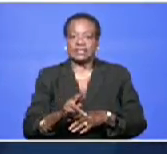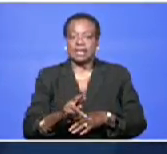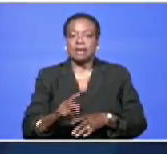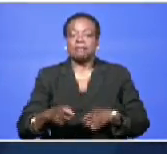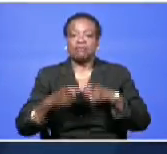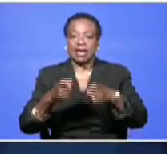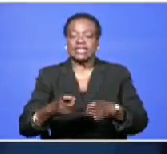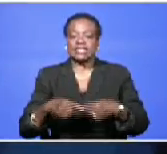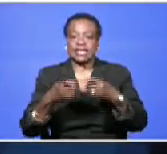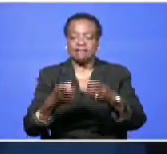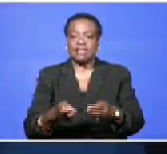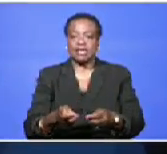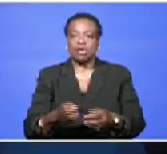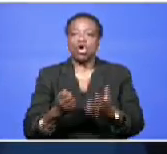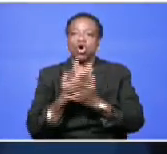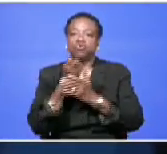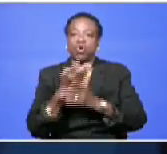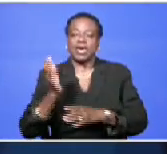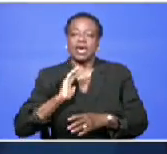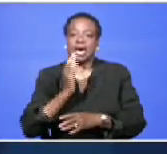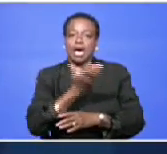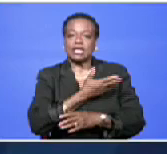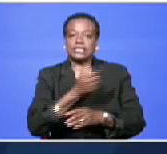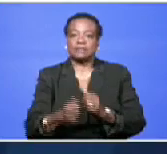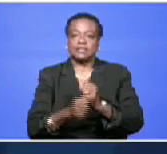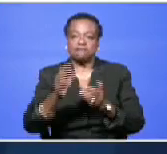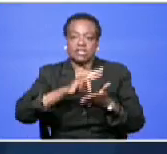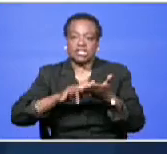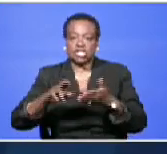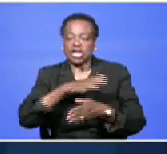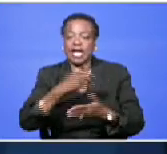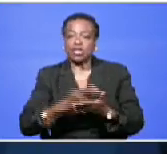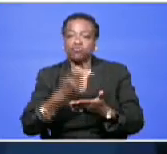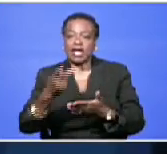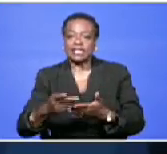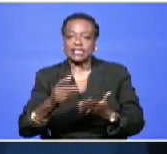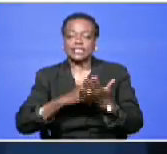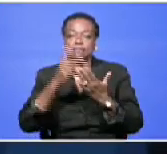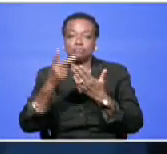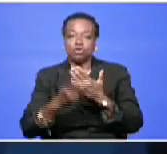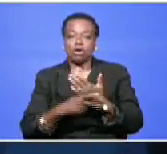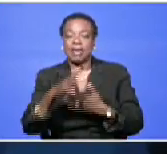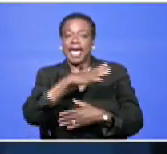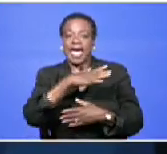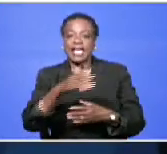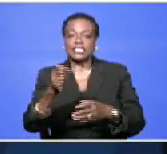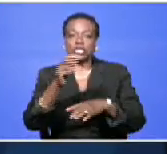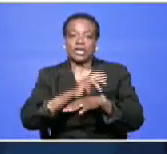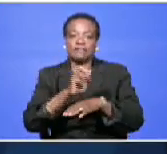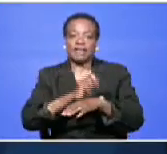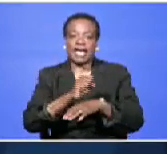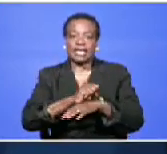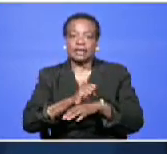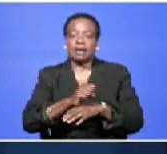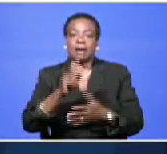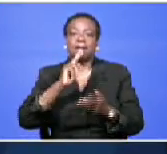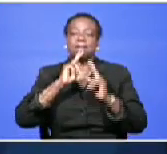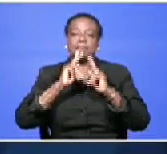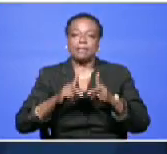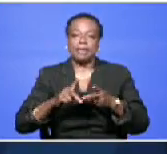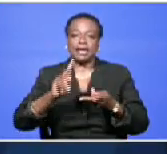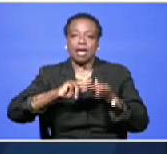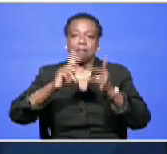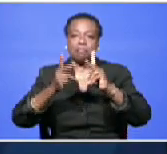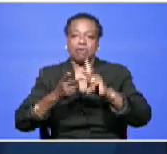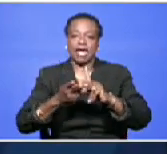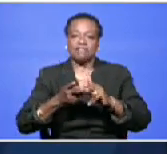giving, growing our sponsored research and grants programs, and solidifying public-private partnerships to